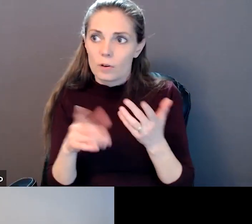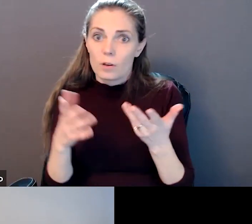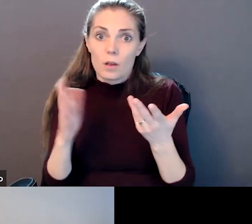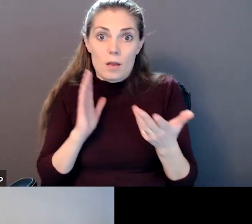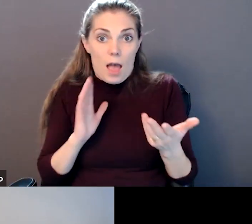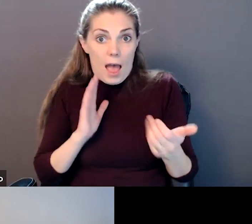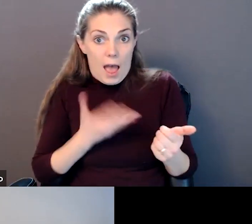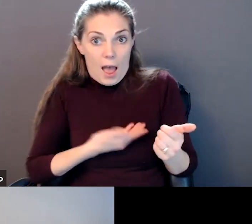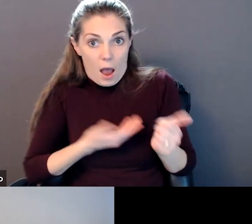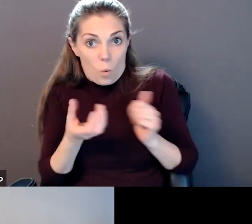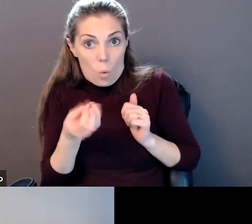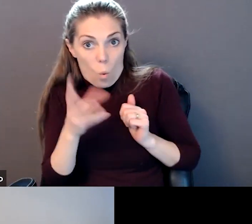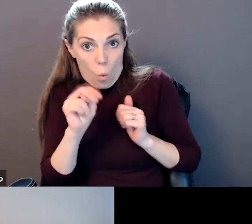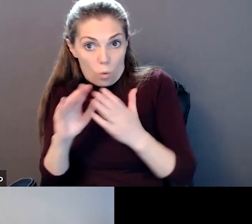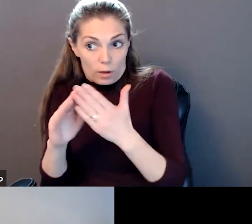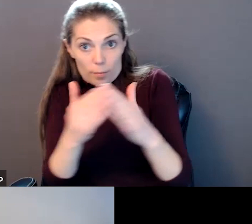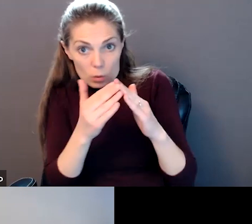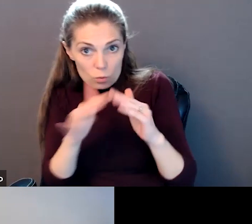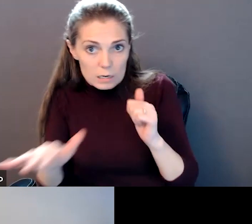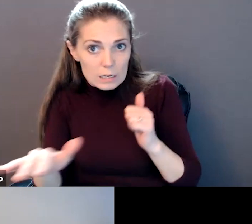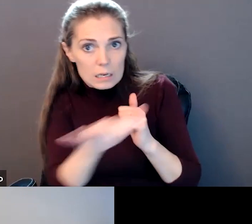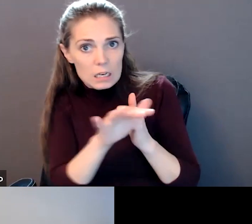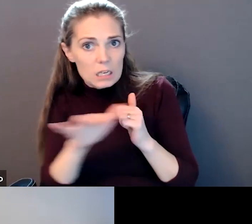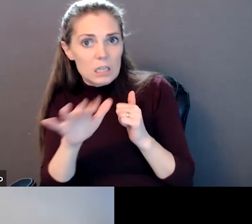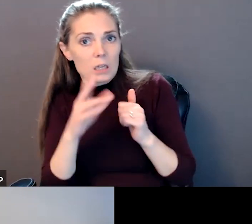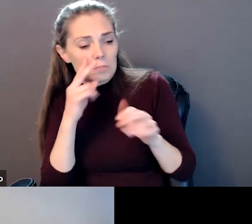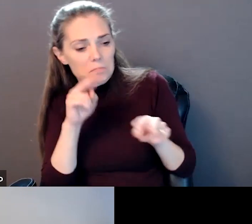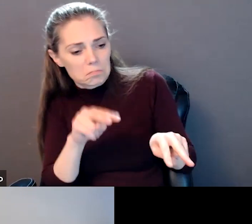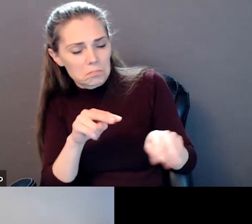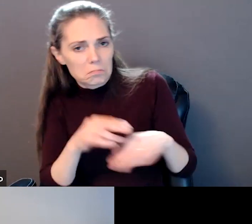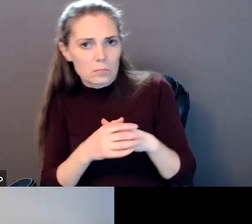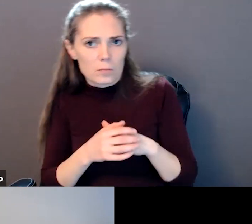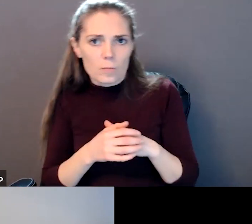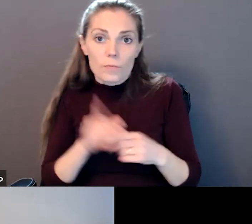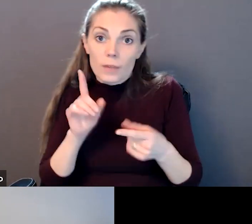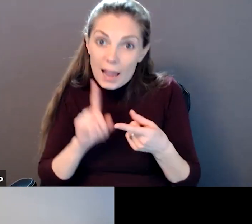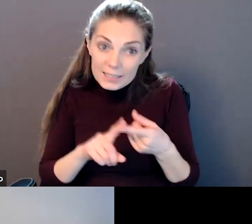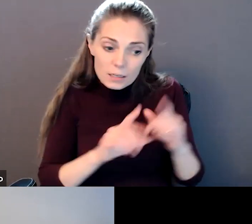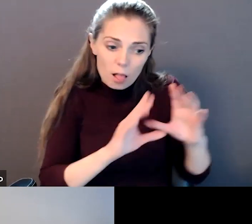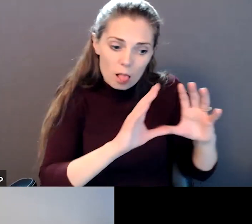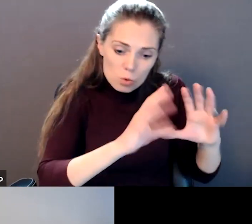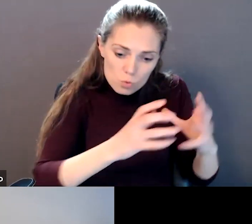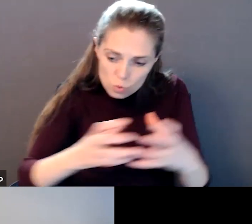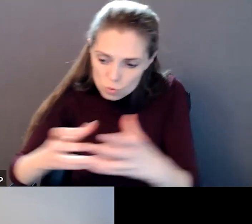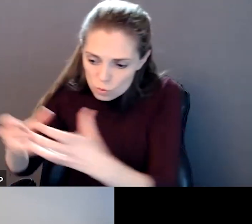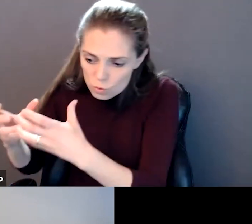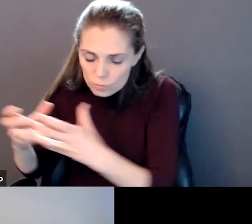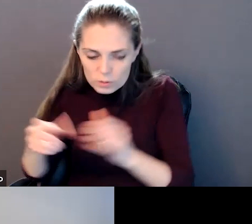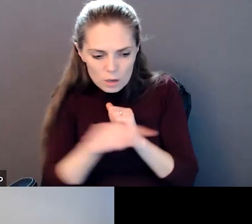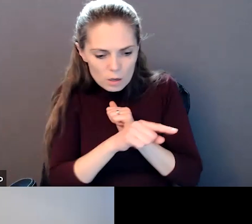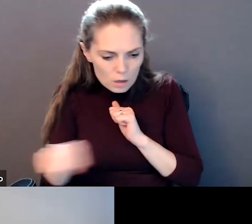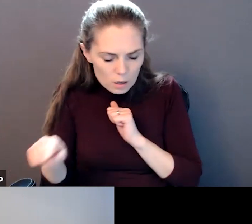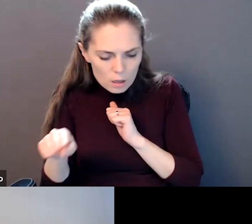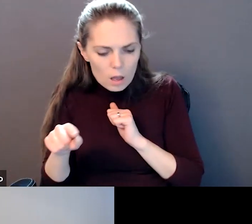community until those groups can fully realize inclusion and belonging